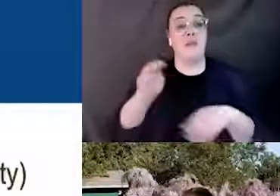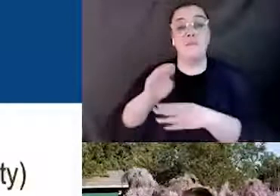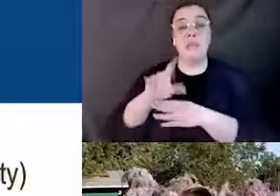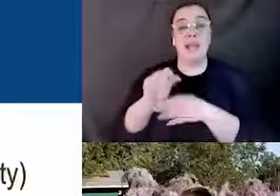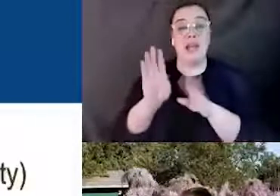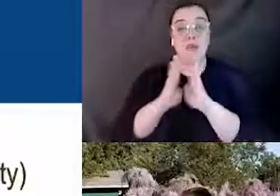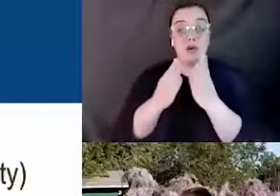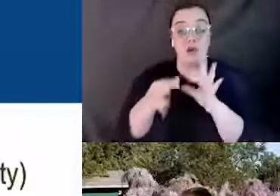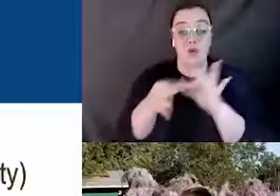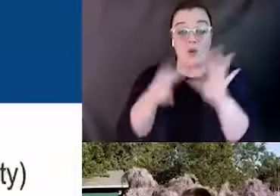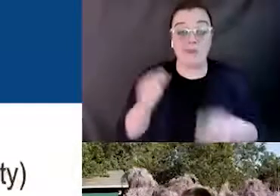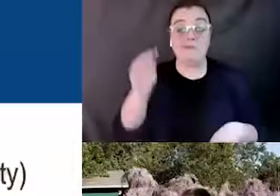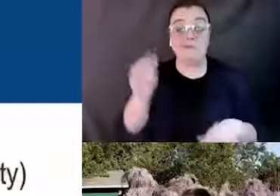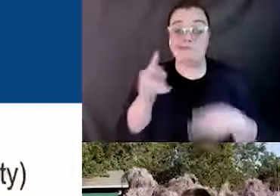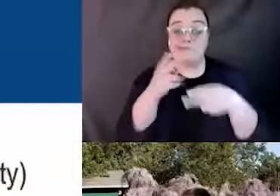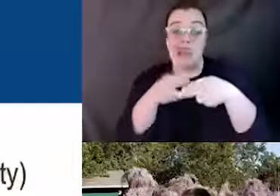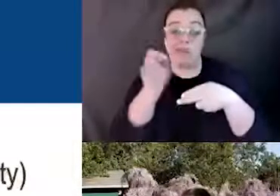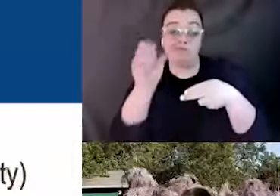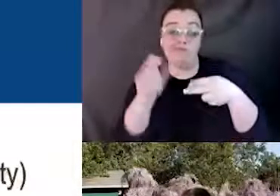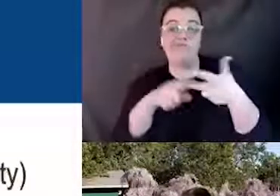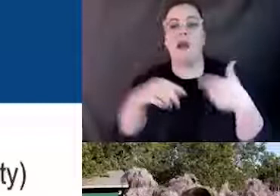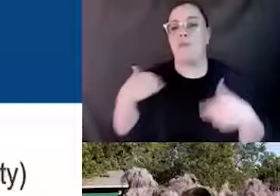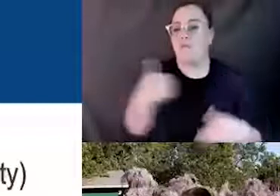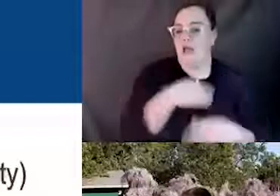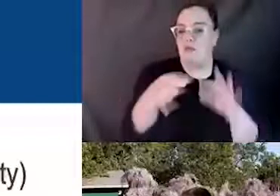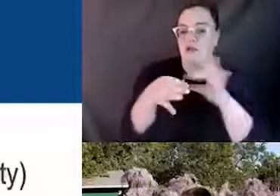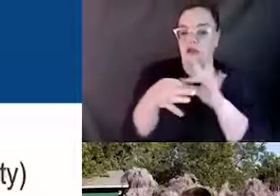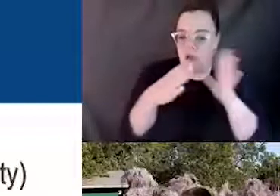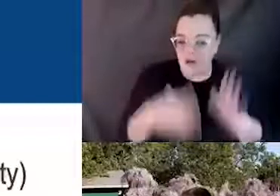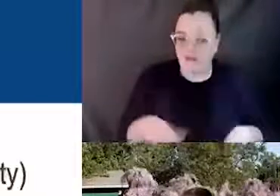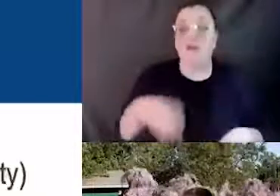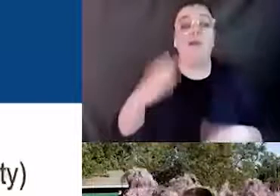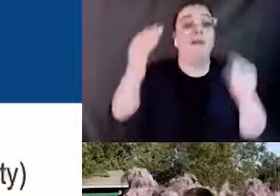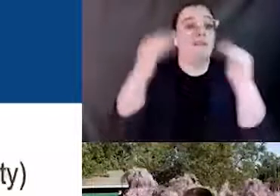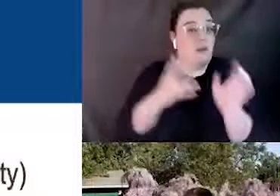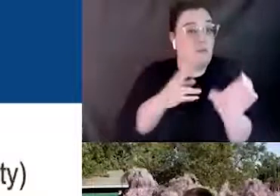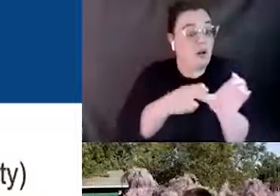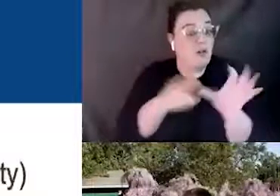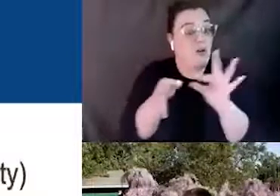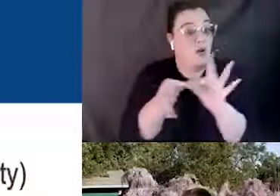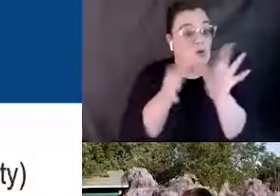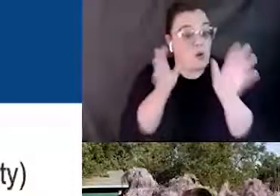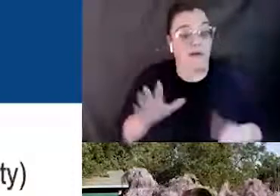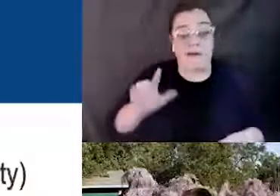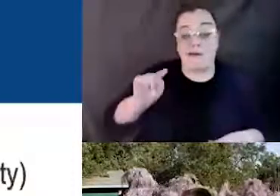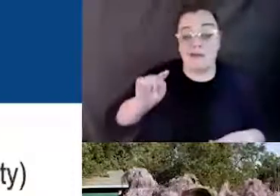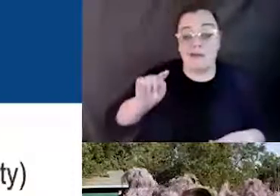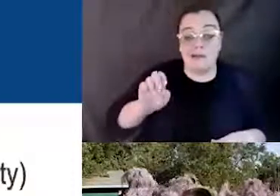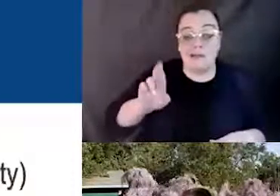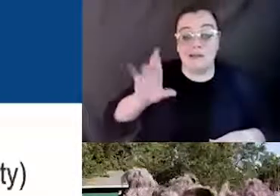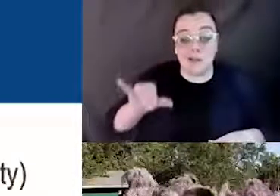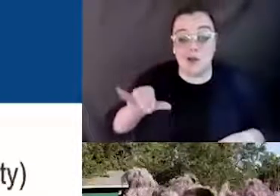membership coordinator, Wendy Ellis, and our participation bureau coordinator, Terry Langdon. Our regional